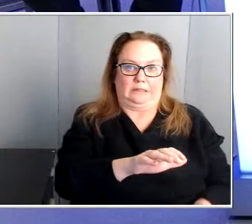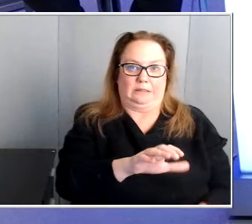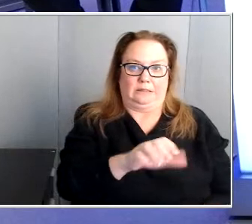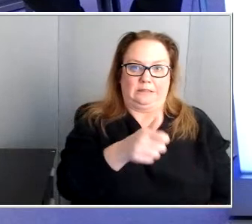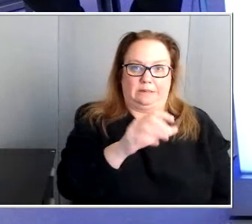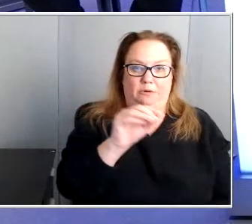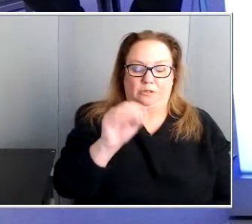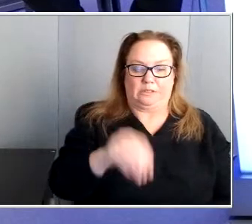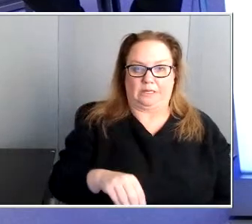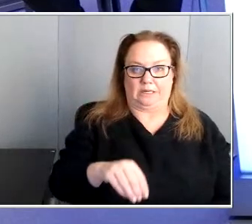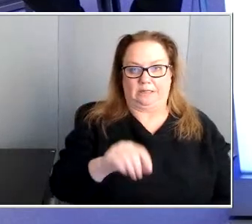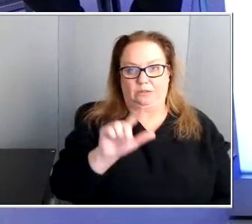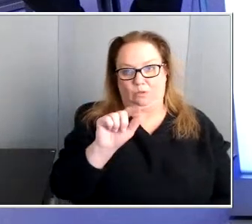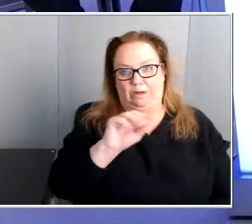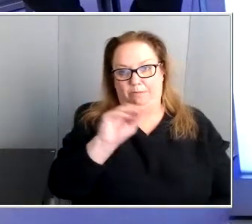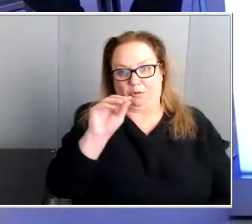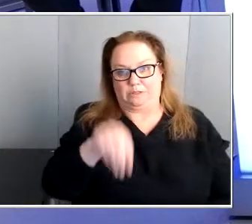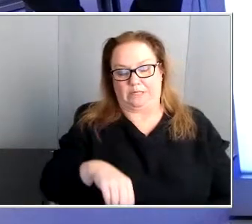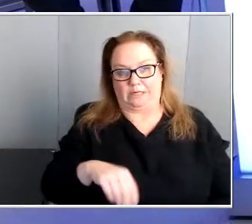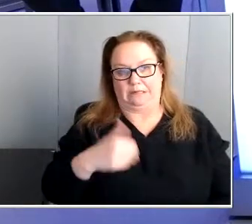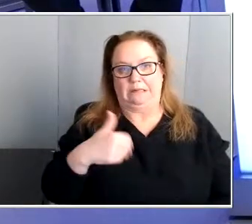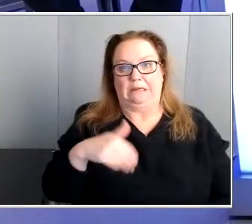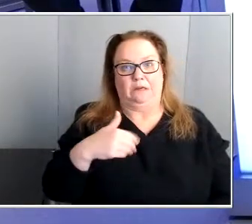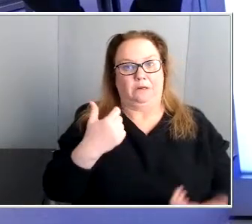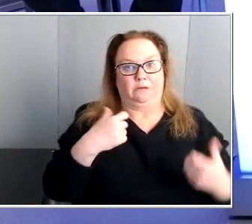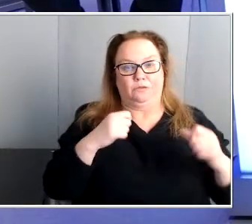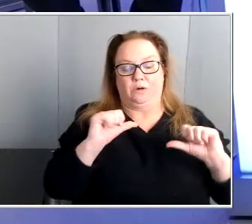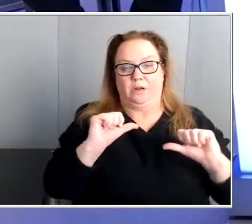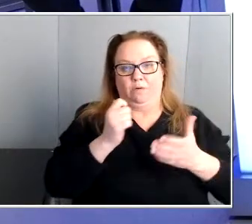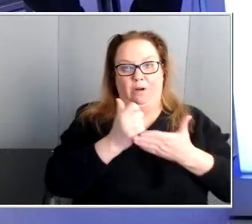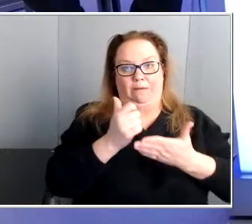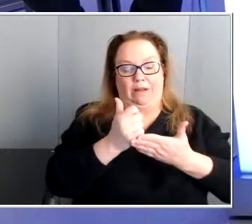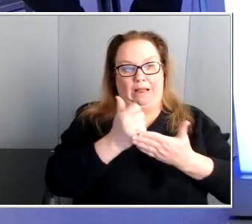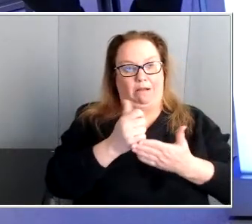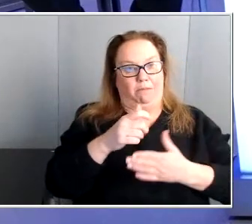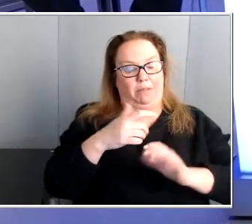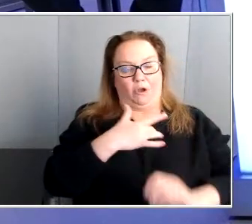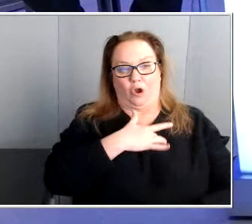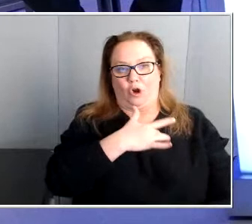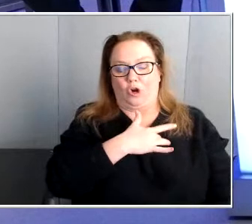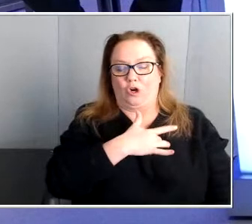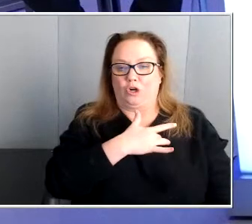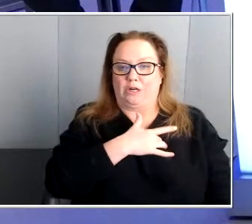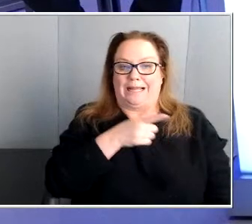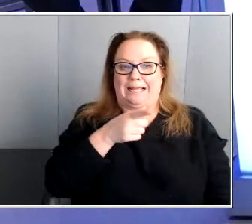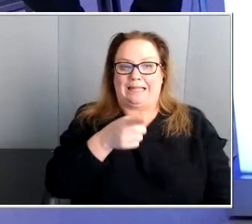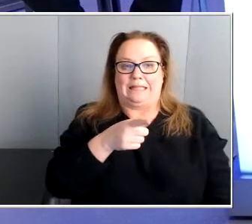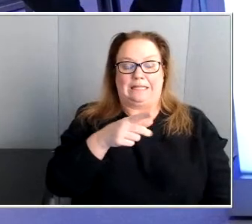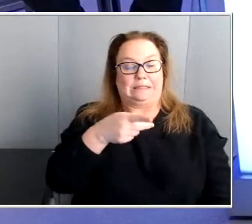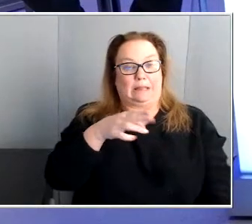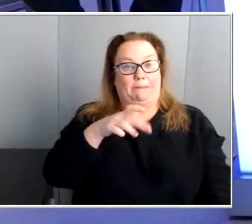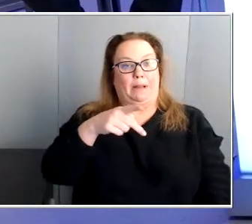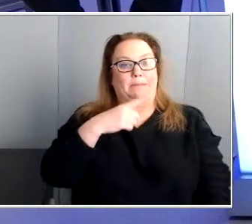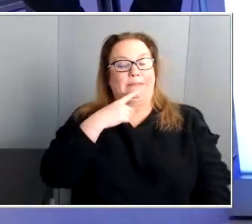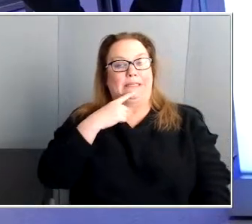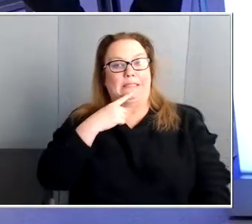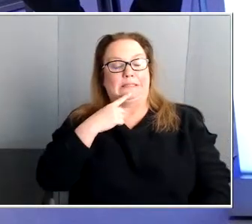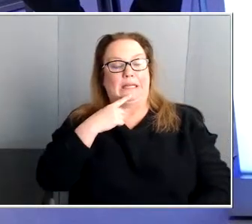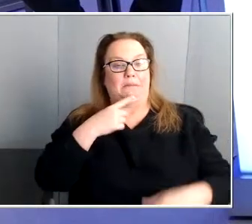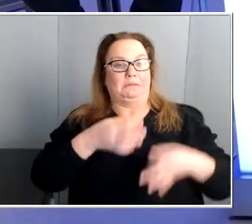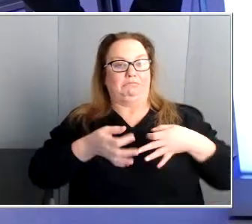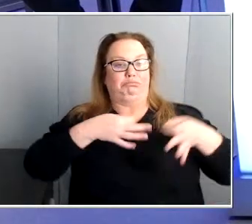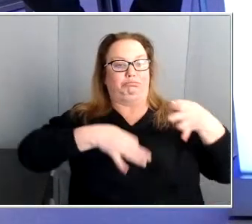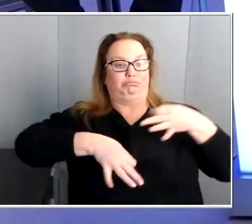10 to 20%, man, we've tried all we can, we're going to have to help it out. And this essentially says, I'm going to bypass all